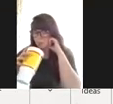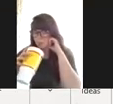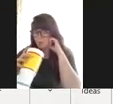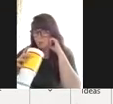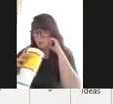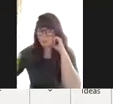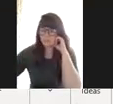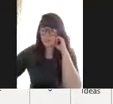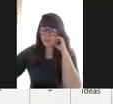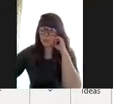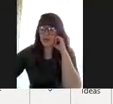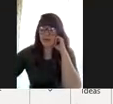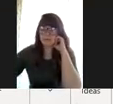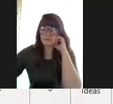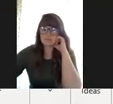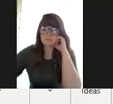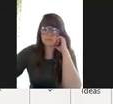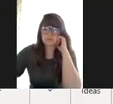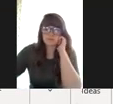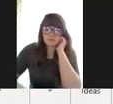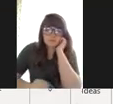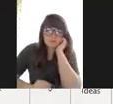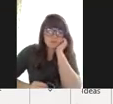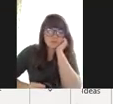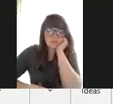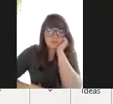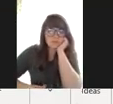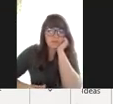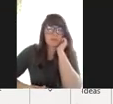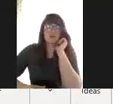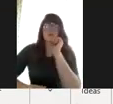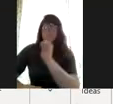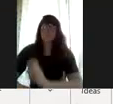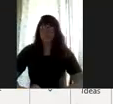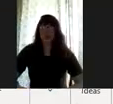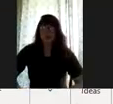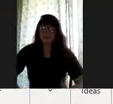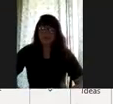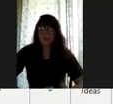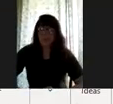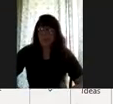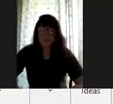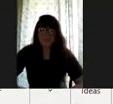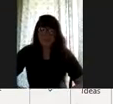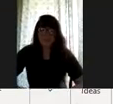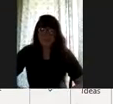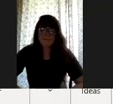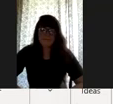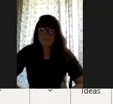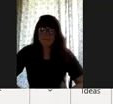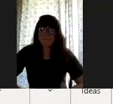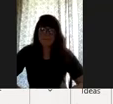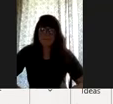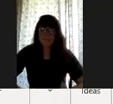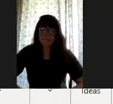on God. Seems to be the idea there, which all relates to your experience. So your position gives you the potential, that